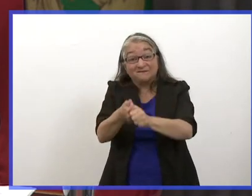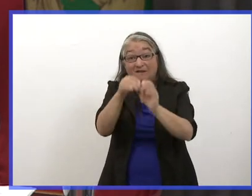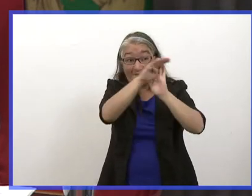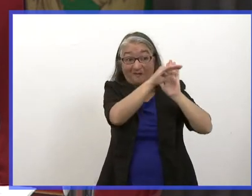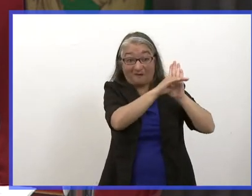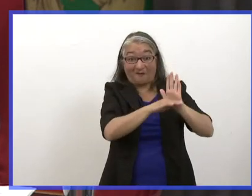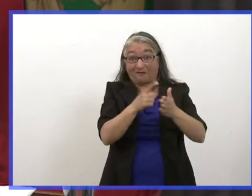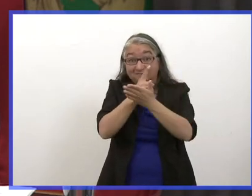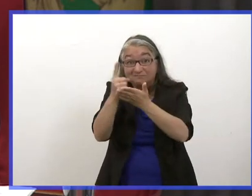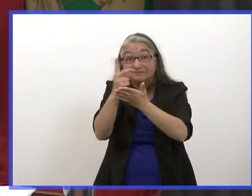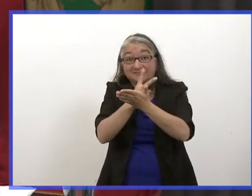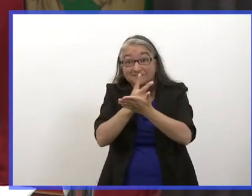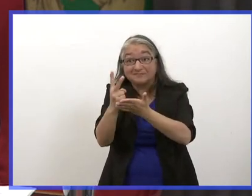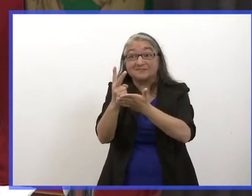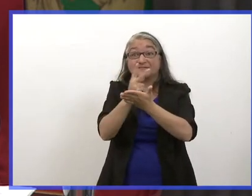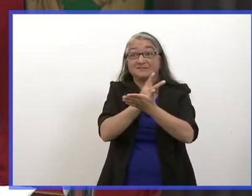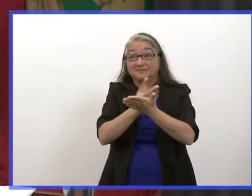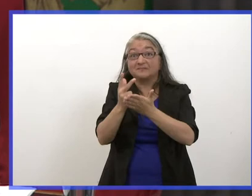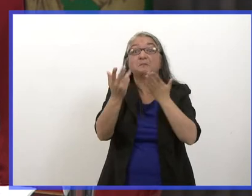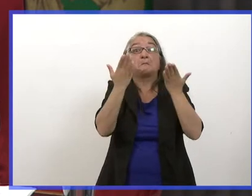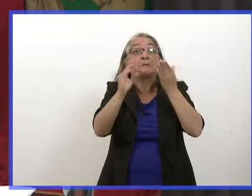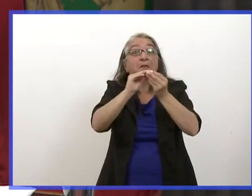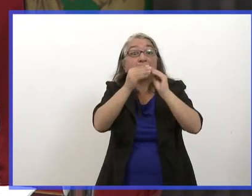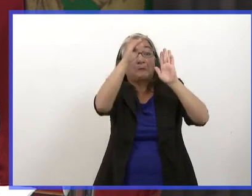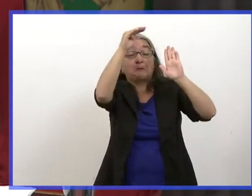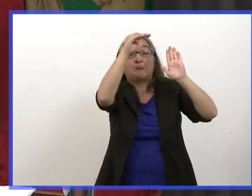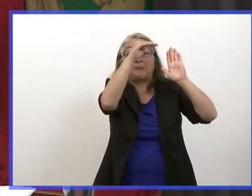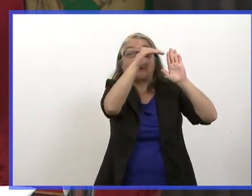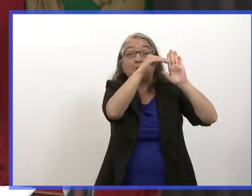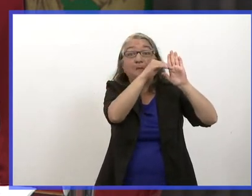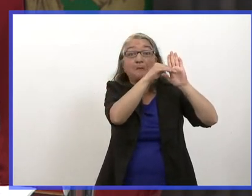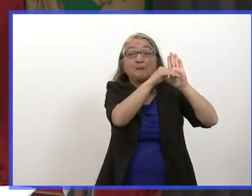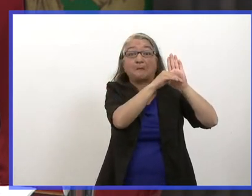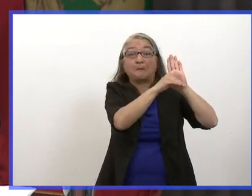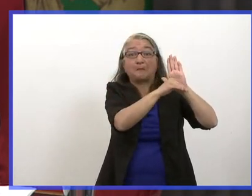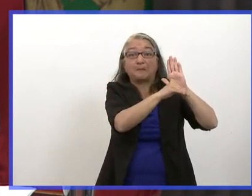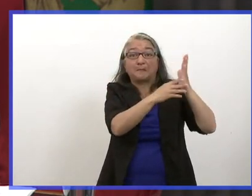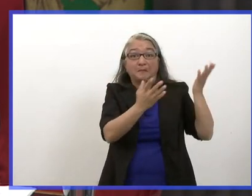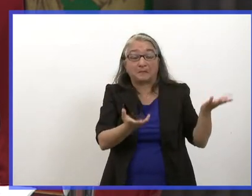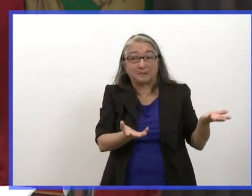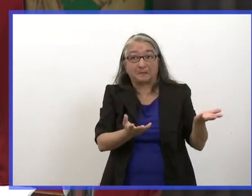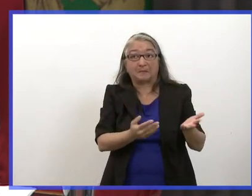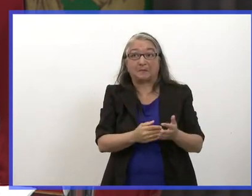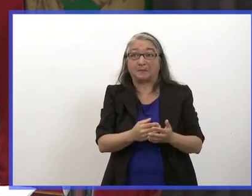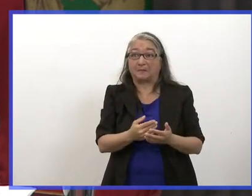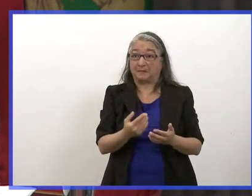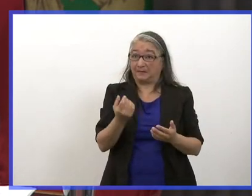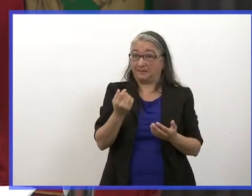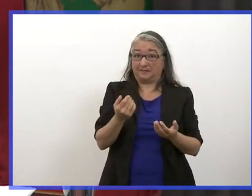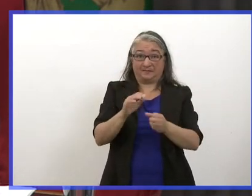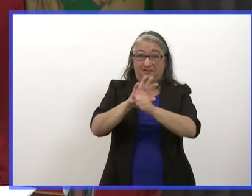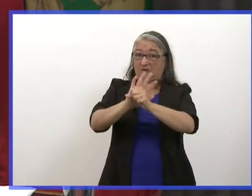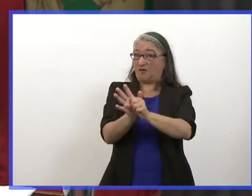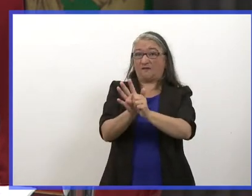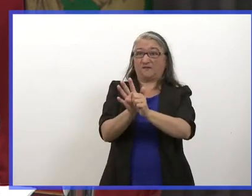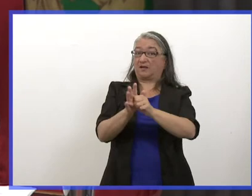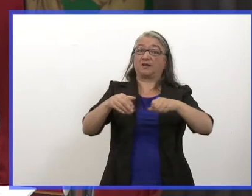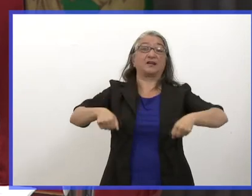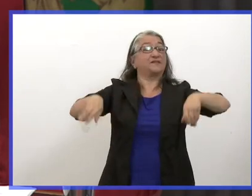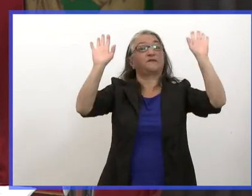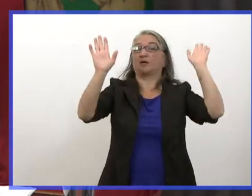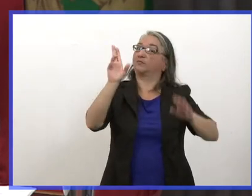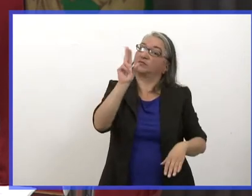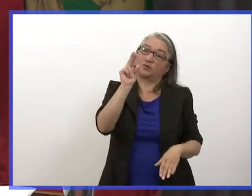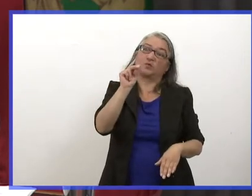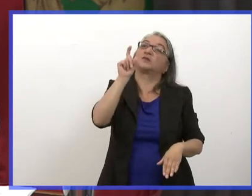evidenced by some of the recent numbers, but we aren't out of the bush yet, not even close. And so the strengthening of these measures today is essential, and